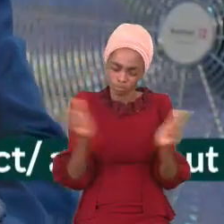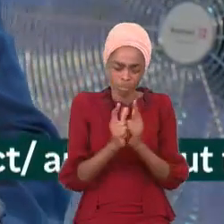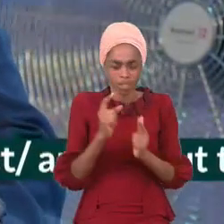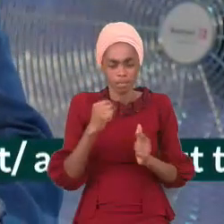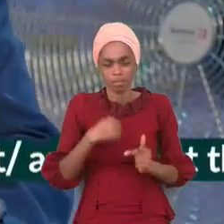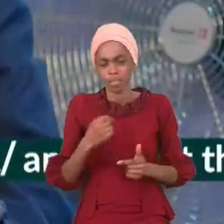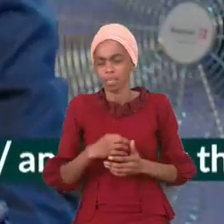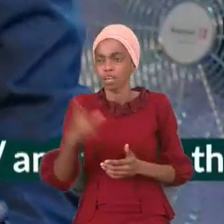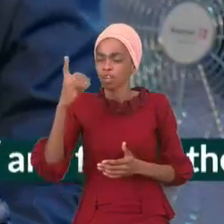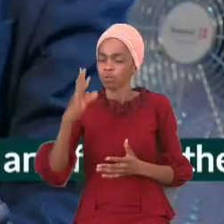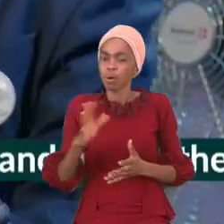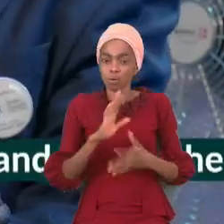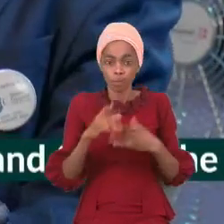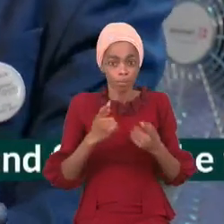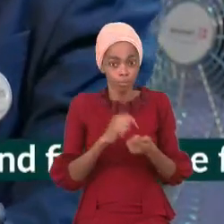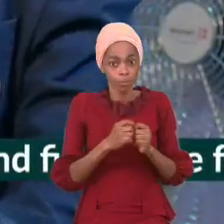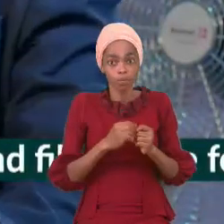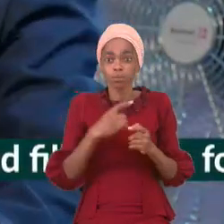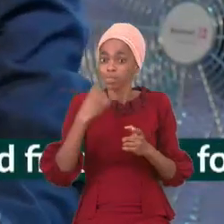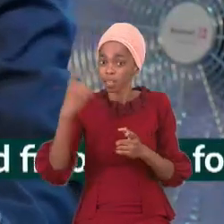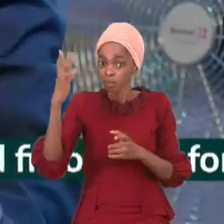Counselors, are you true? All right.